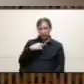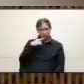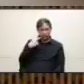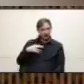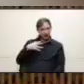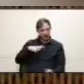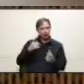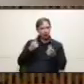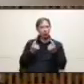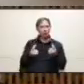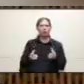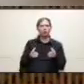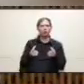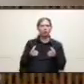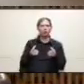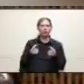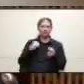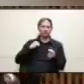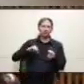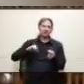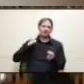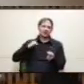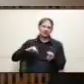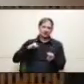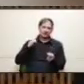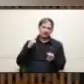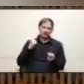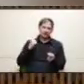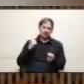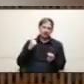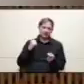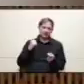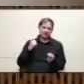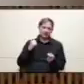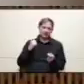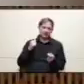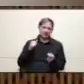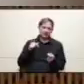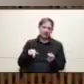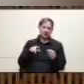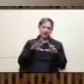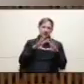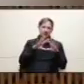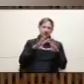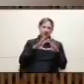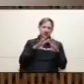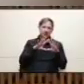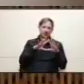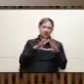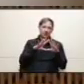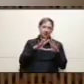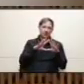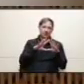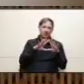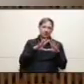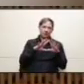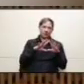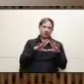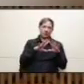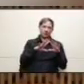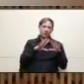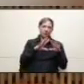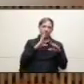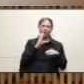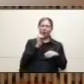do as the municipality, and the corporate services department is currently engaging all our